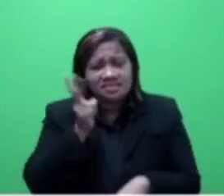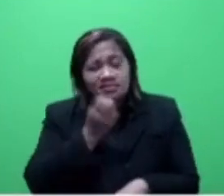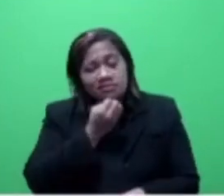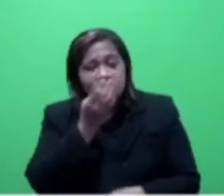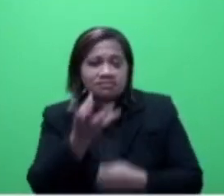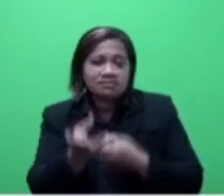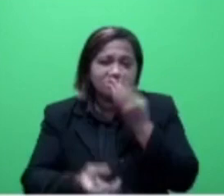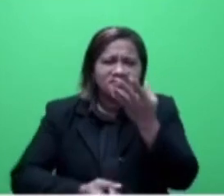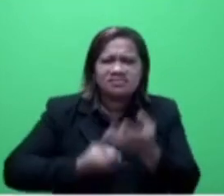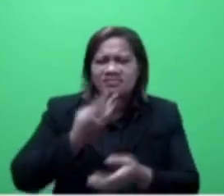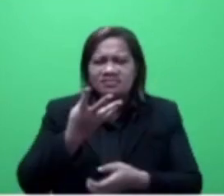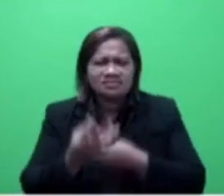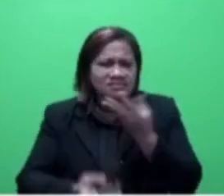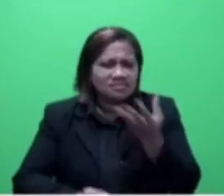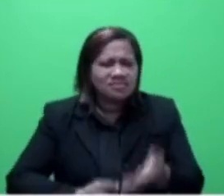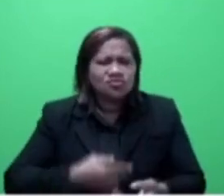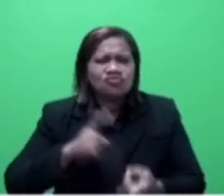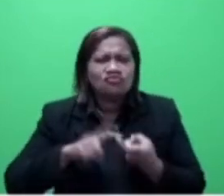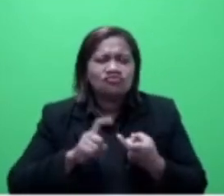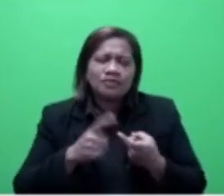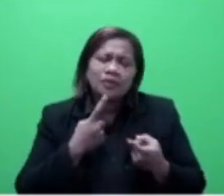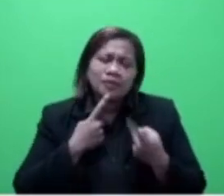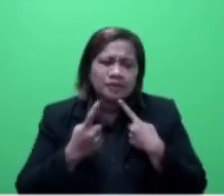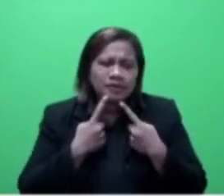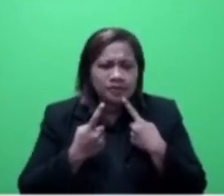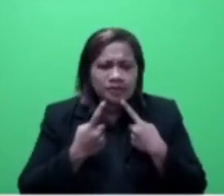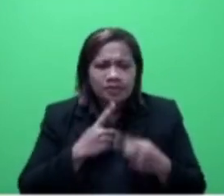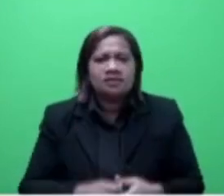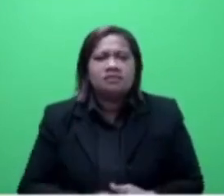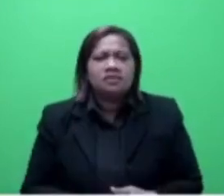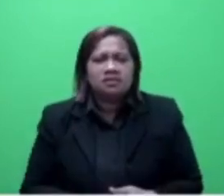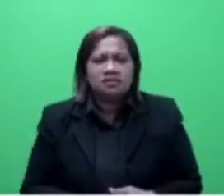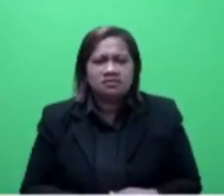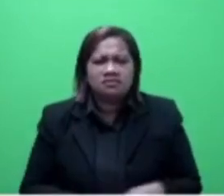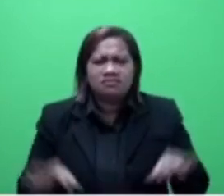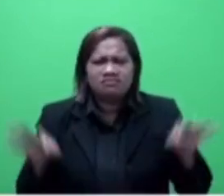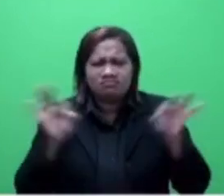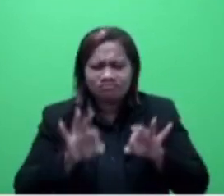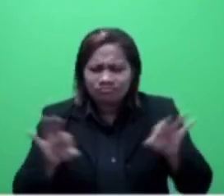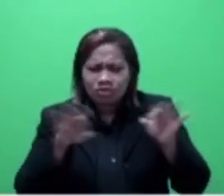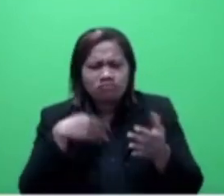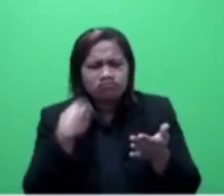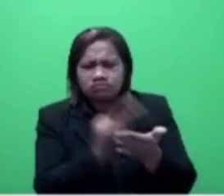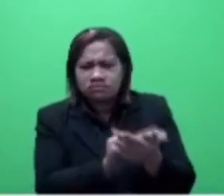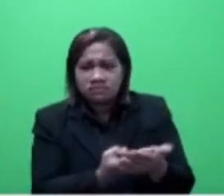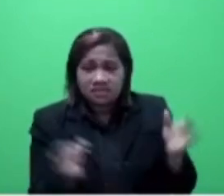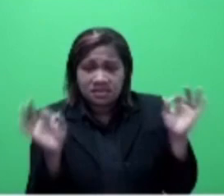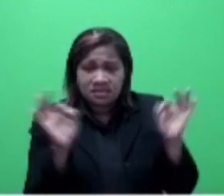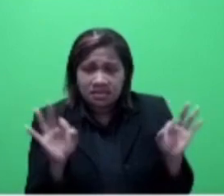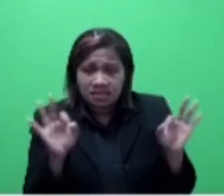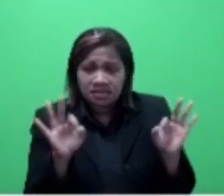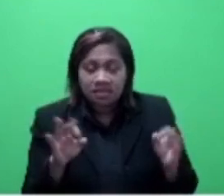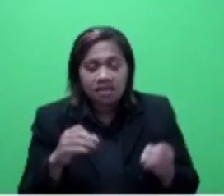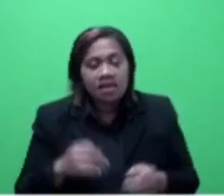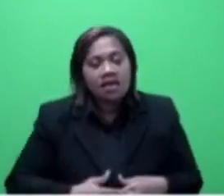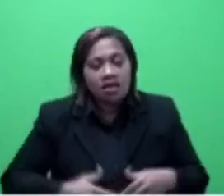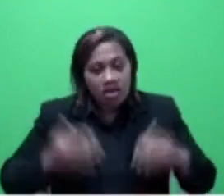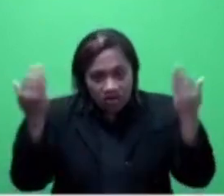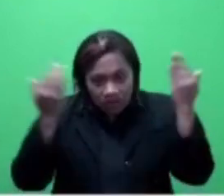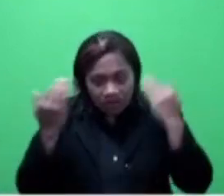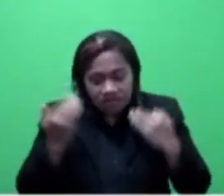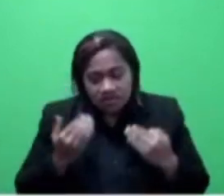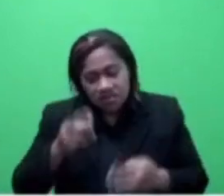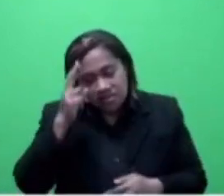with unverified and cheap comments without any basis, sir. Mr. Speaker, sir, Honourable Speaker, sir, Honourable